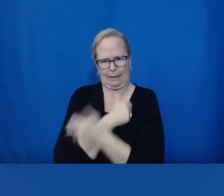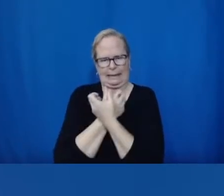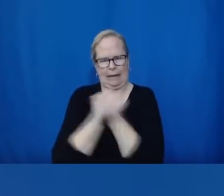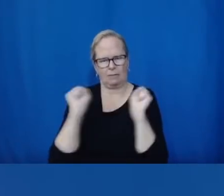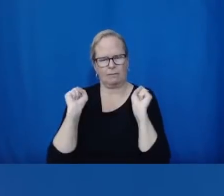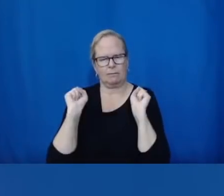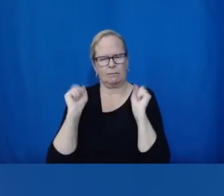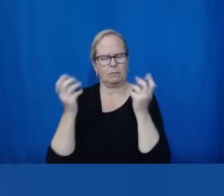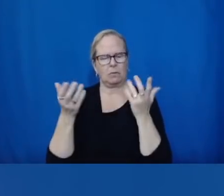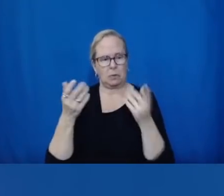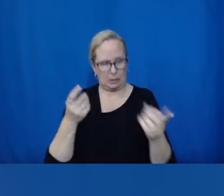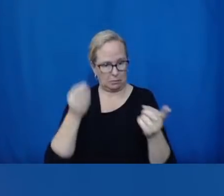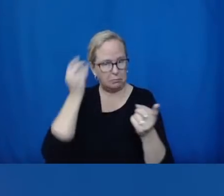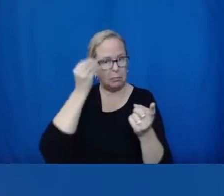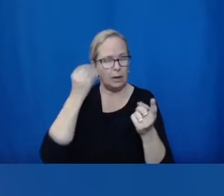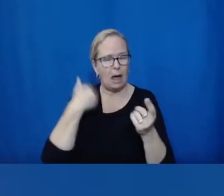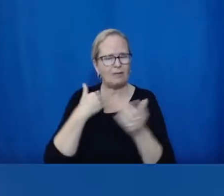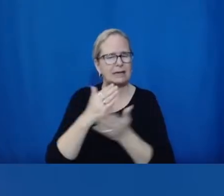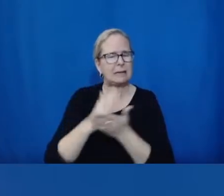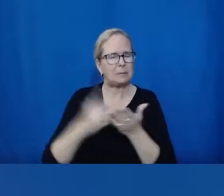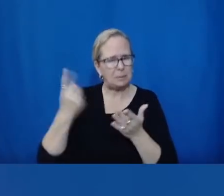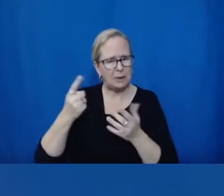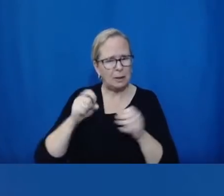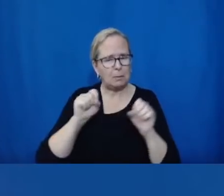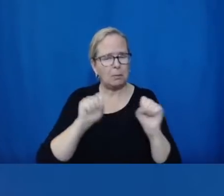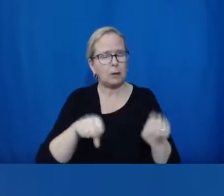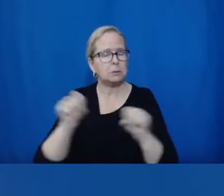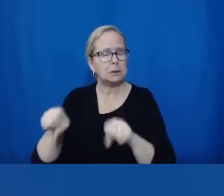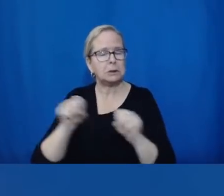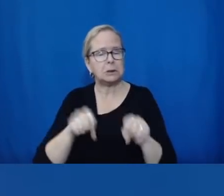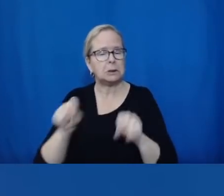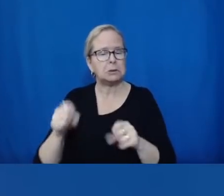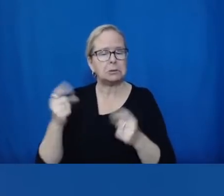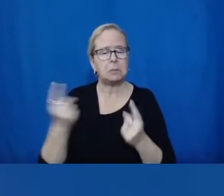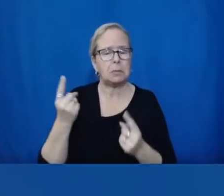to my usual call, beg, plead